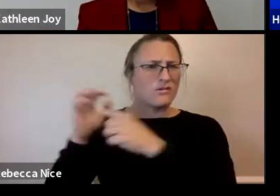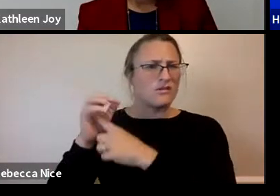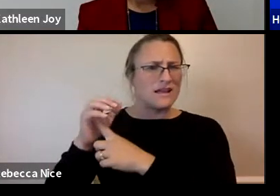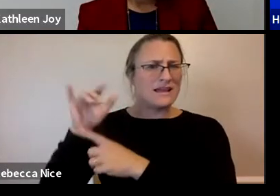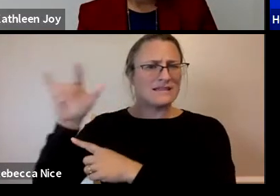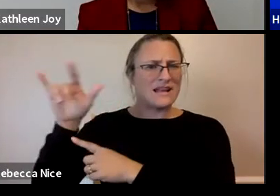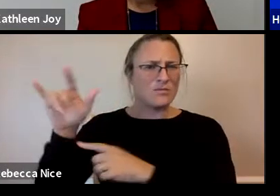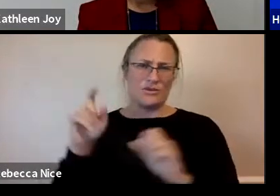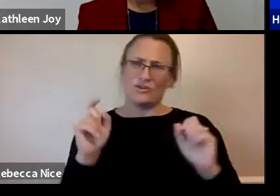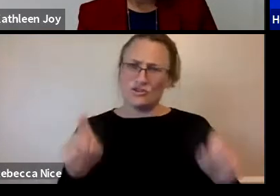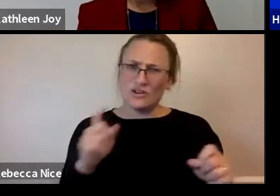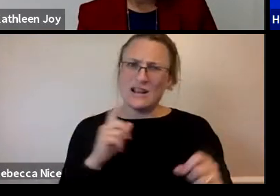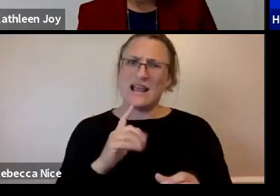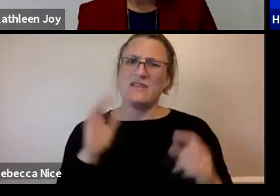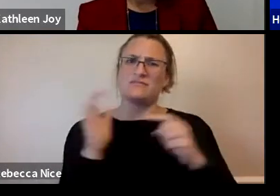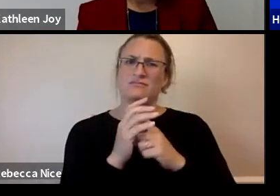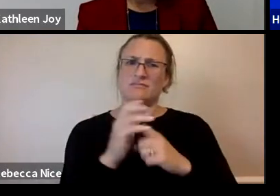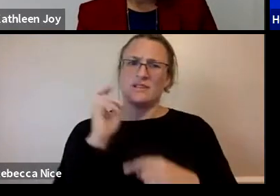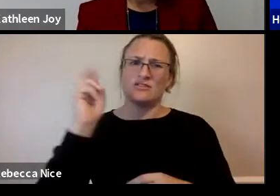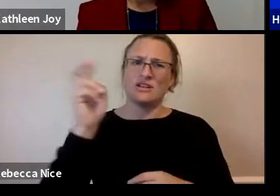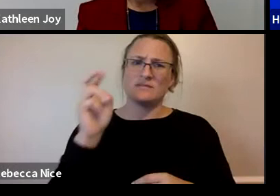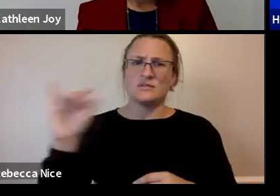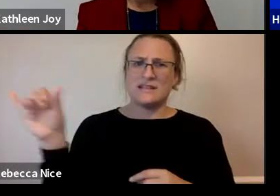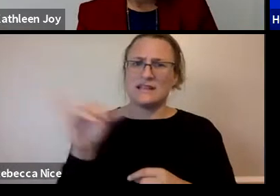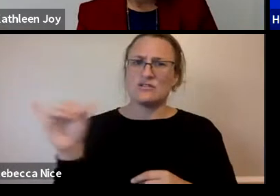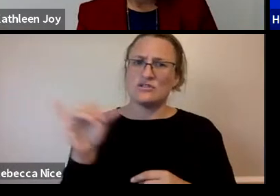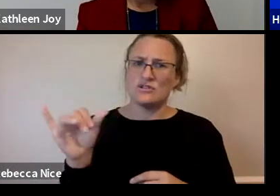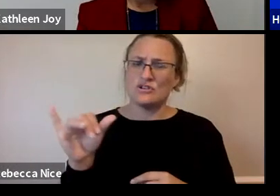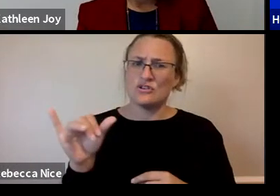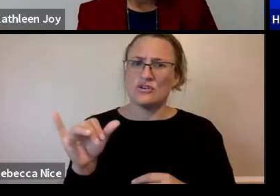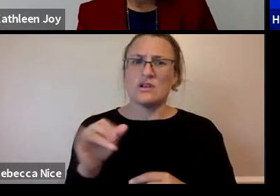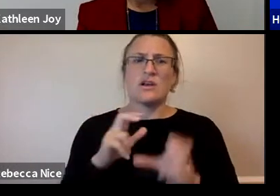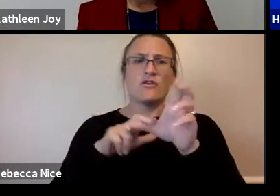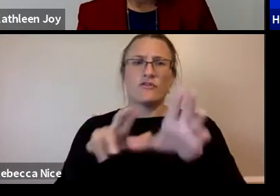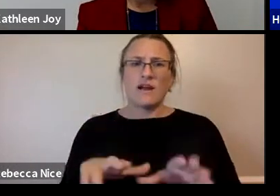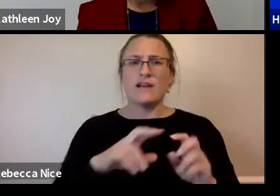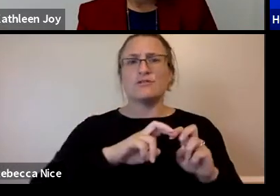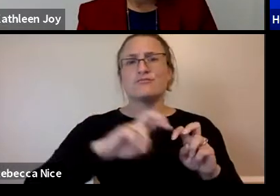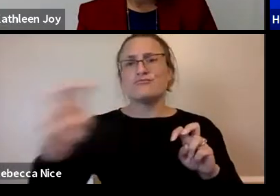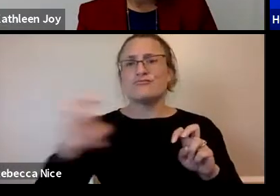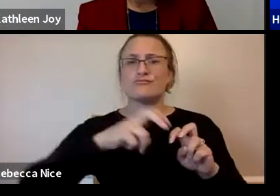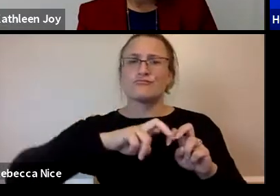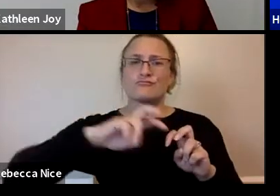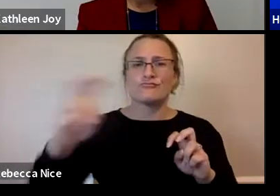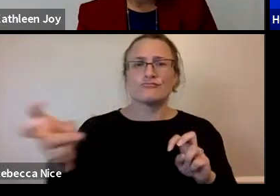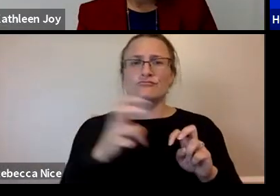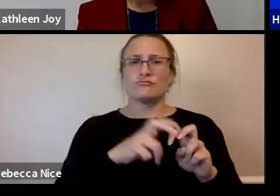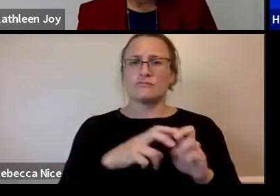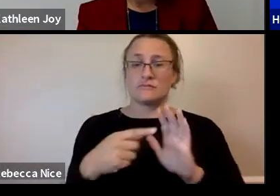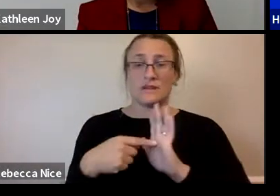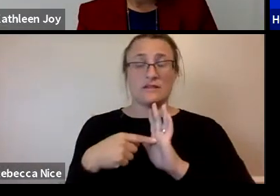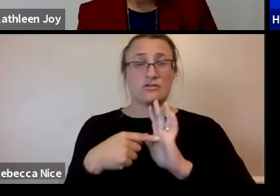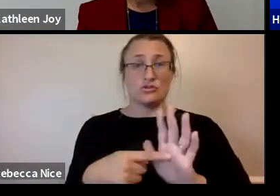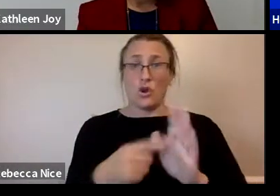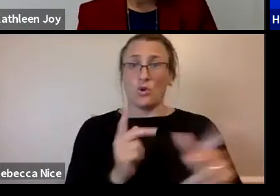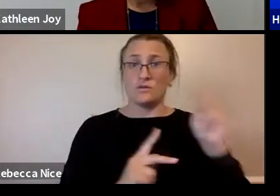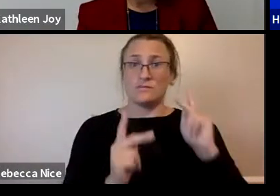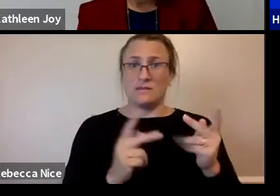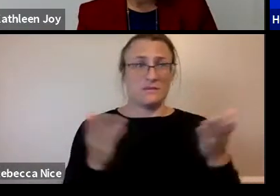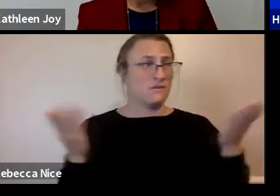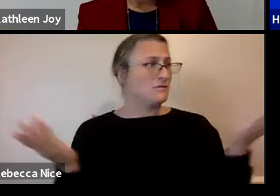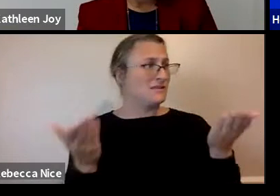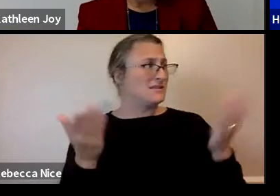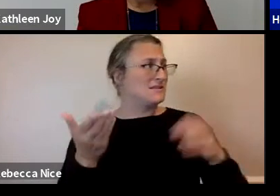world-class transportation system that gets riders to and from the airport in a manner that signals to visitors that this is